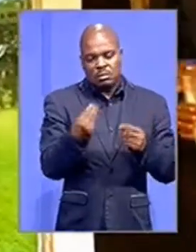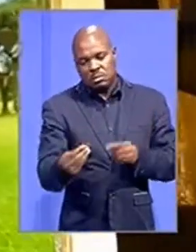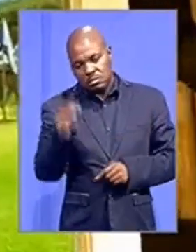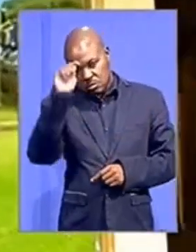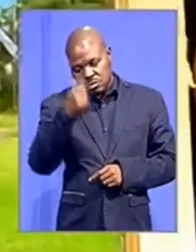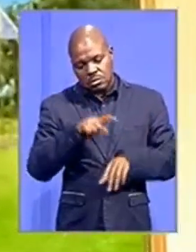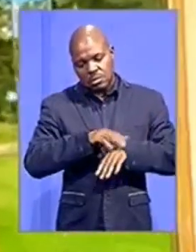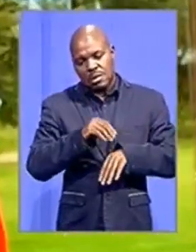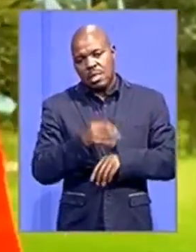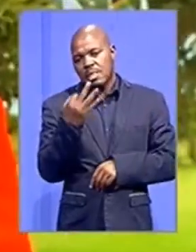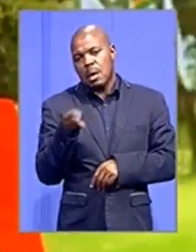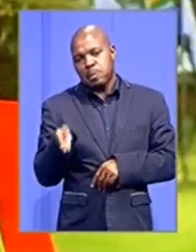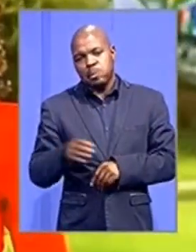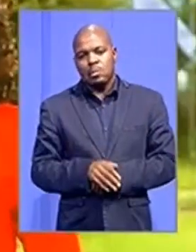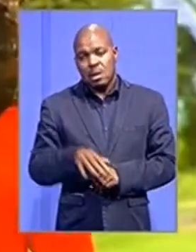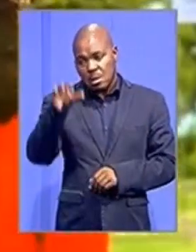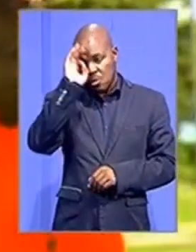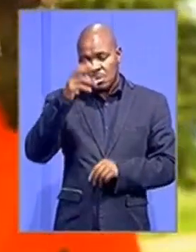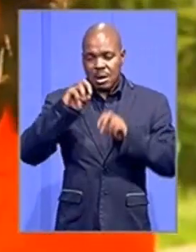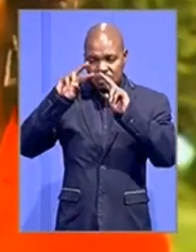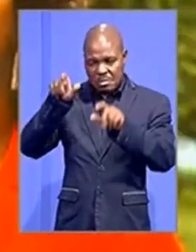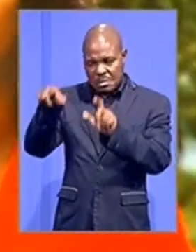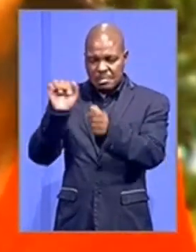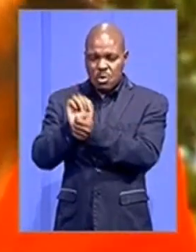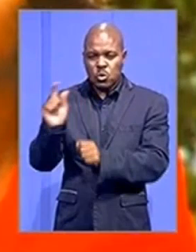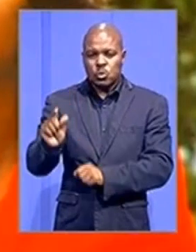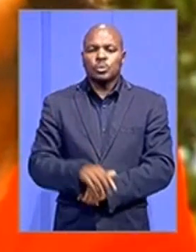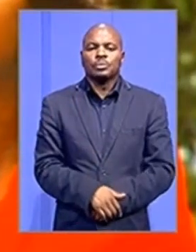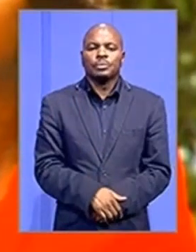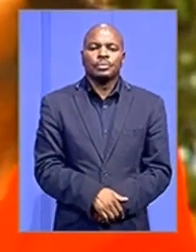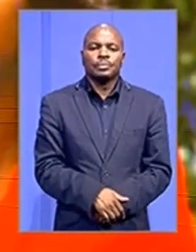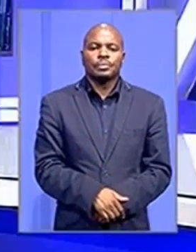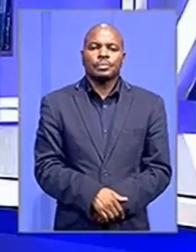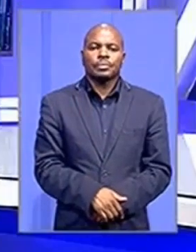e meraro maphodisa a re a motlhaleng wa dira bosula bjoo.